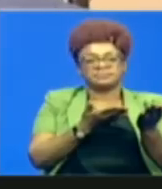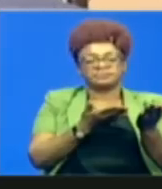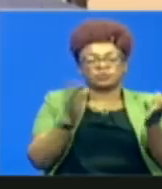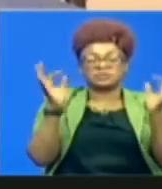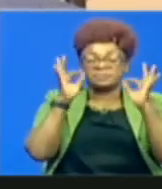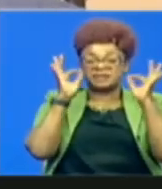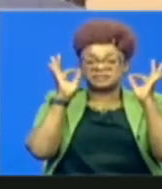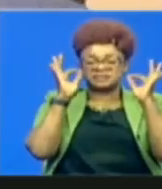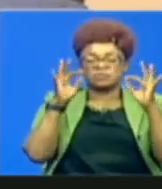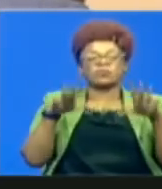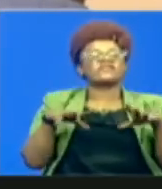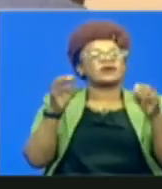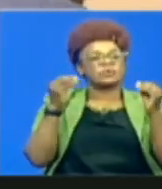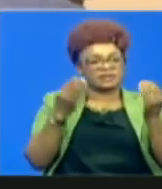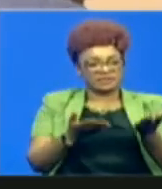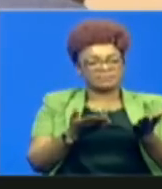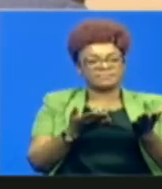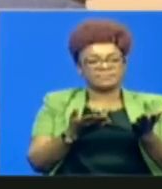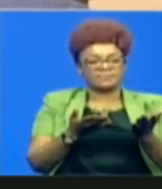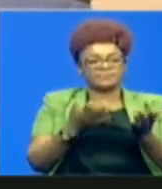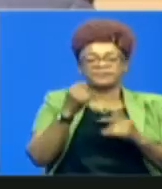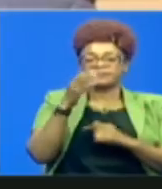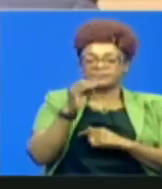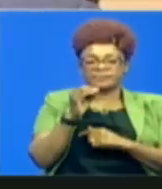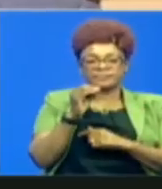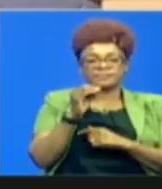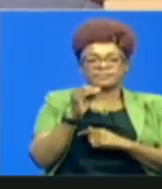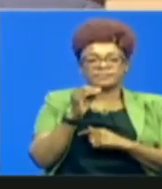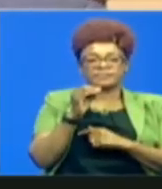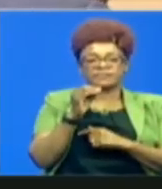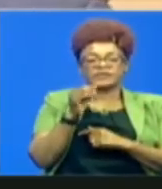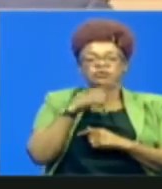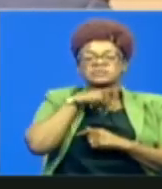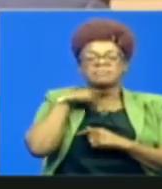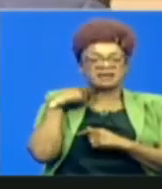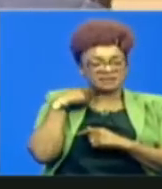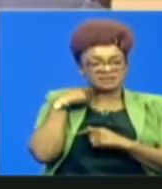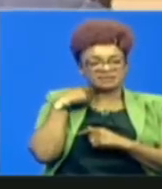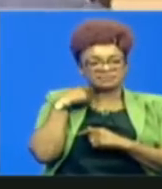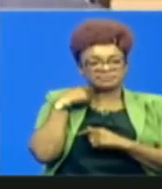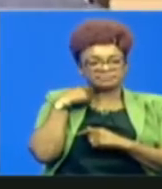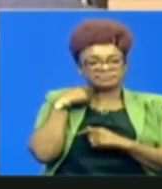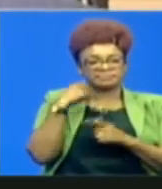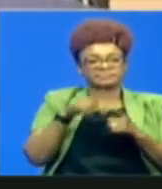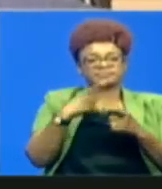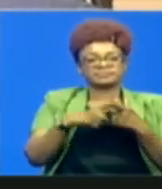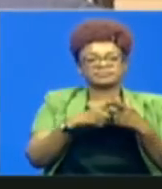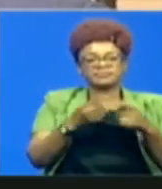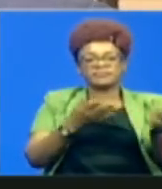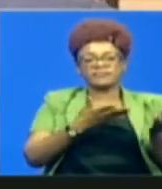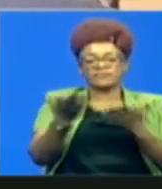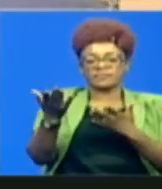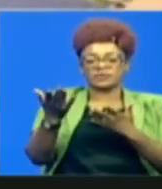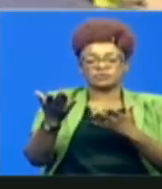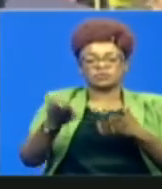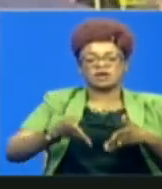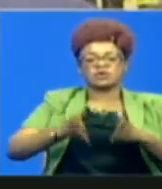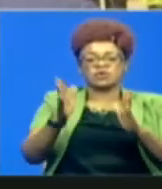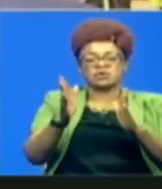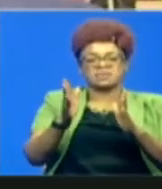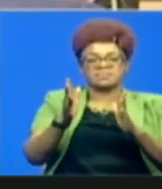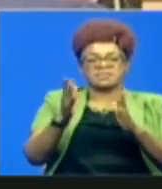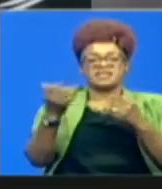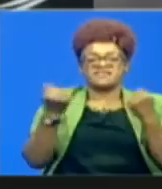we found her. So it was like she was murdered, then taken to a road, then the vehicle